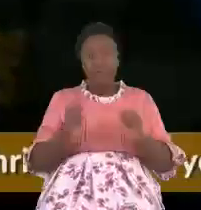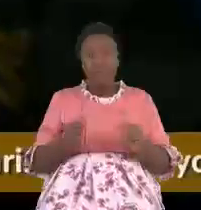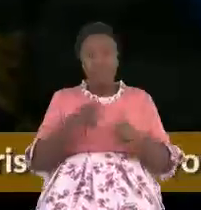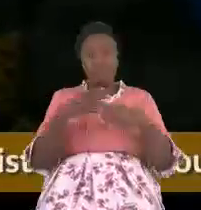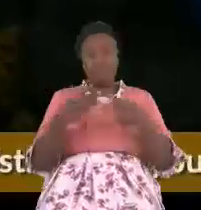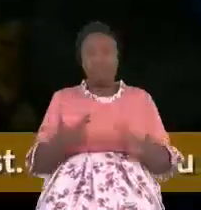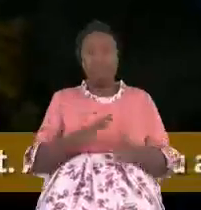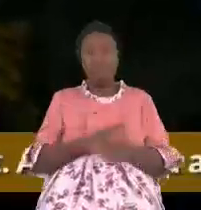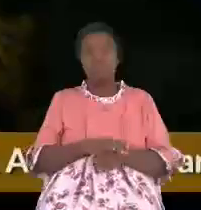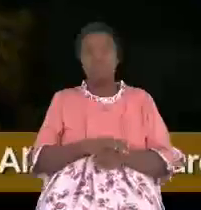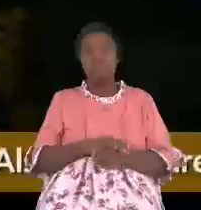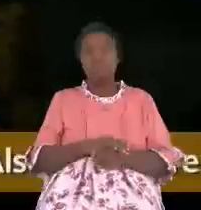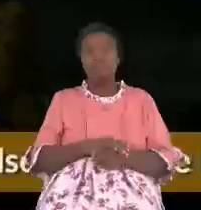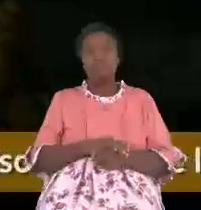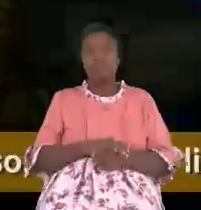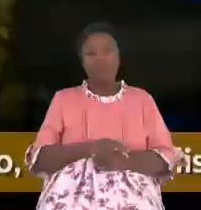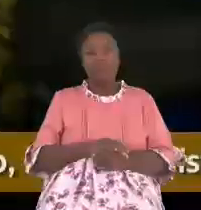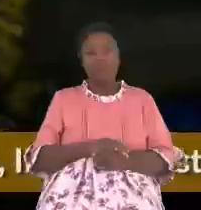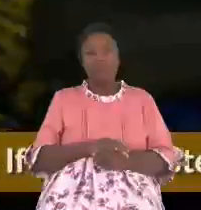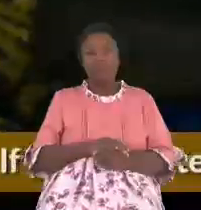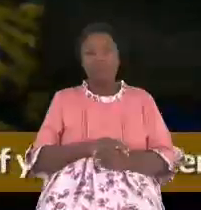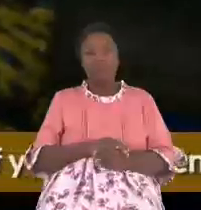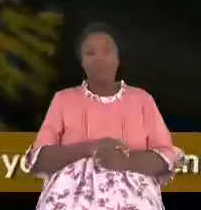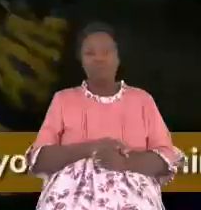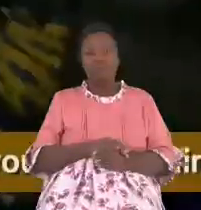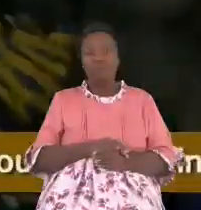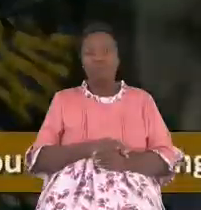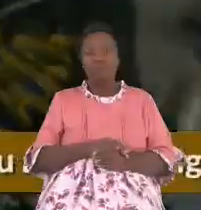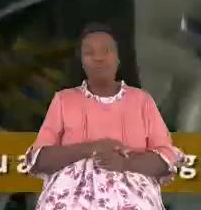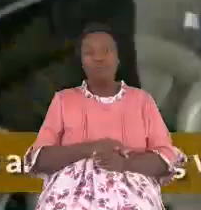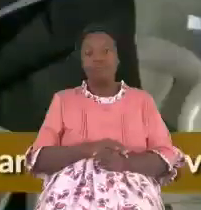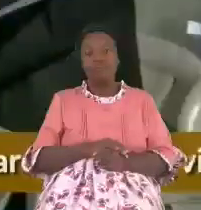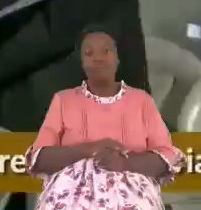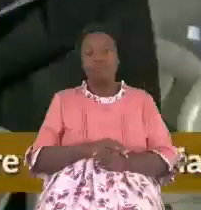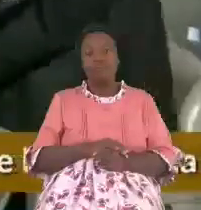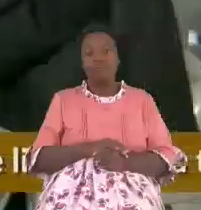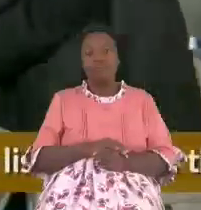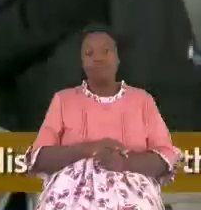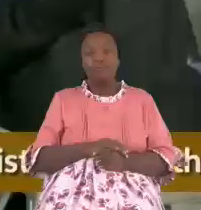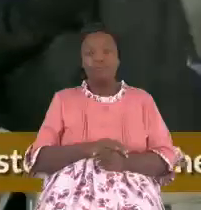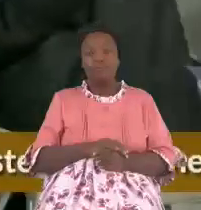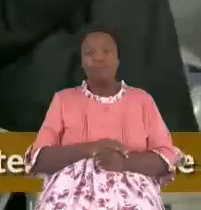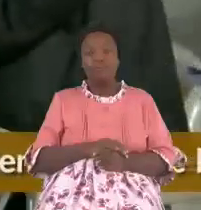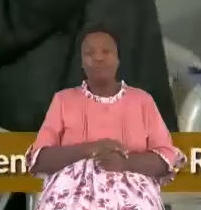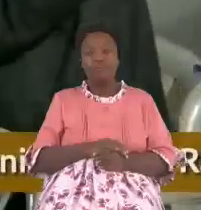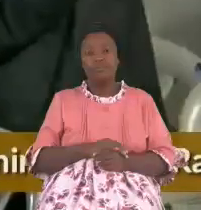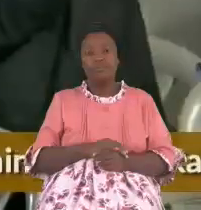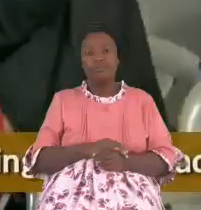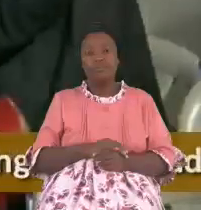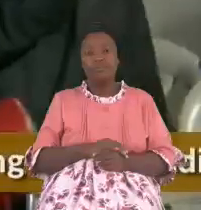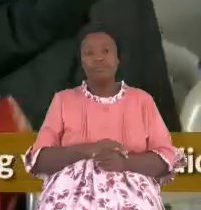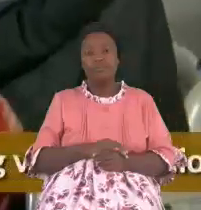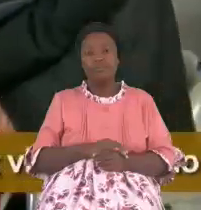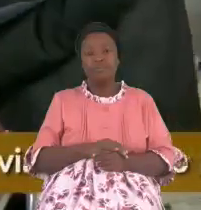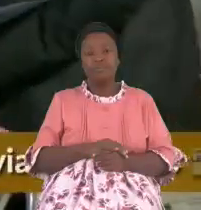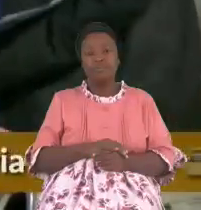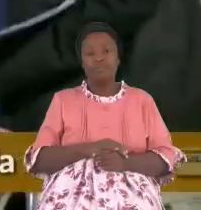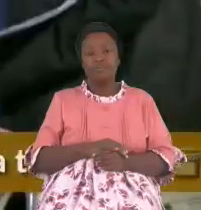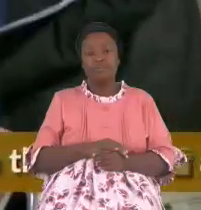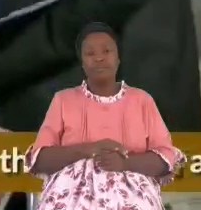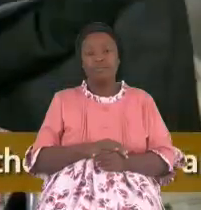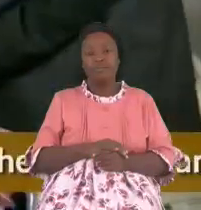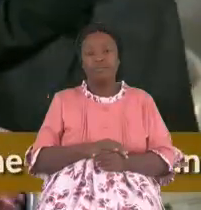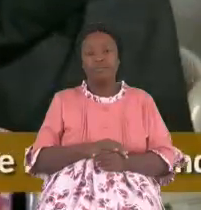move towards your back move to the left move towards the right hand side move to the crowd behind the